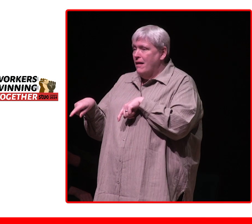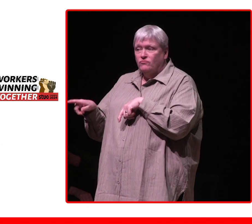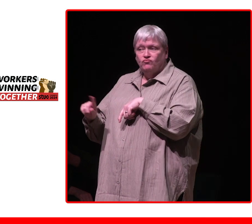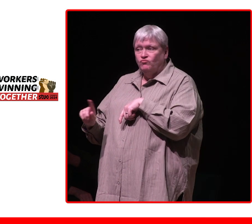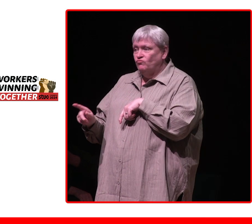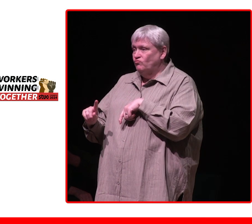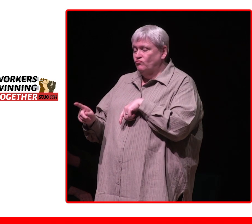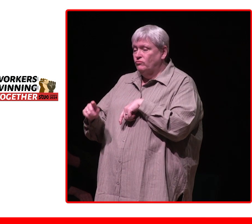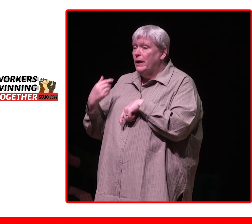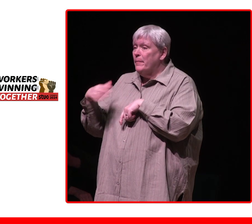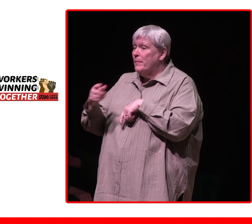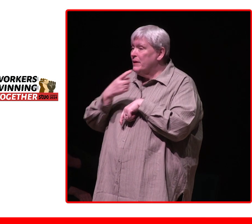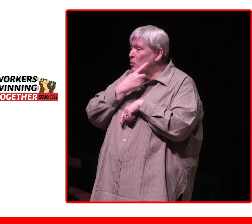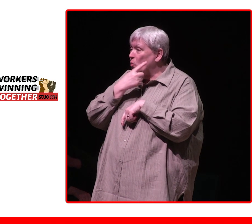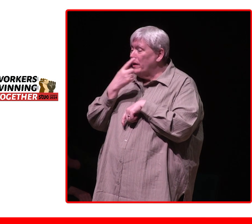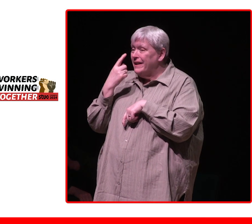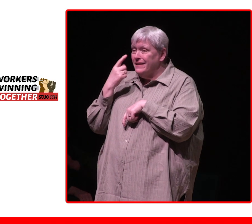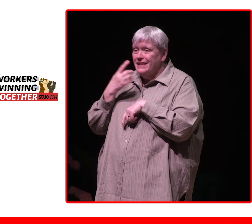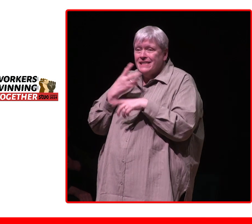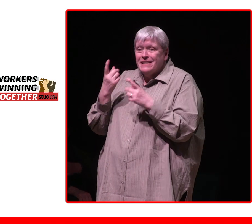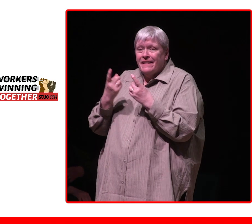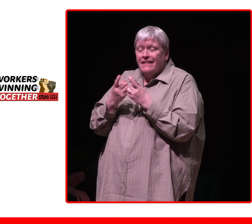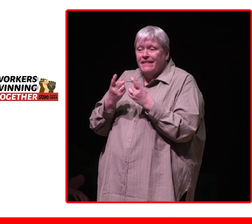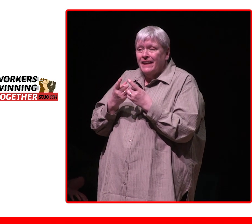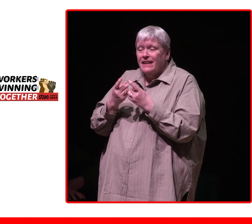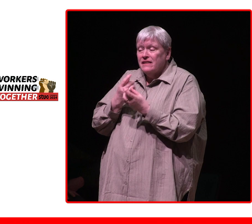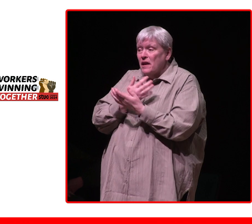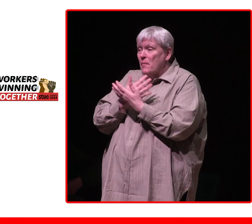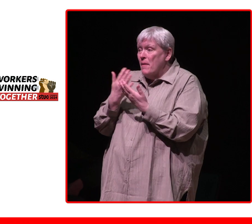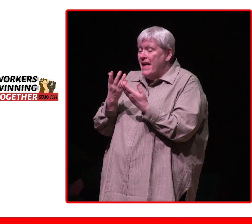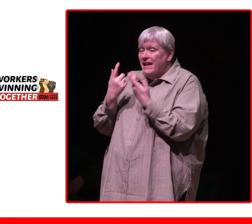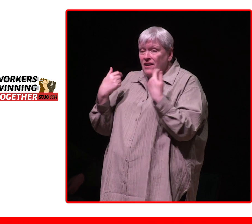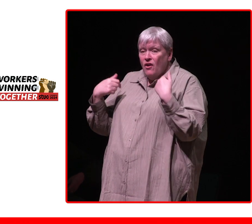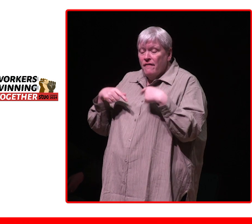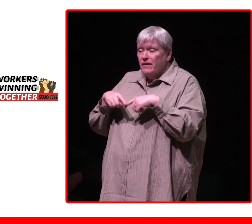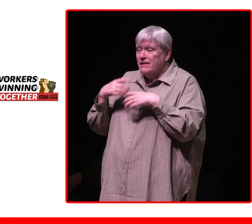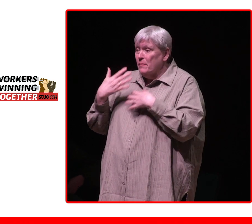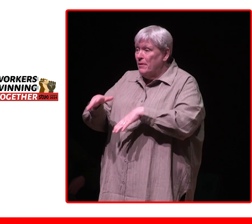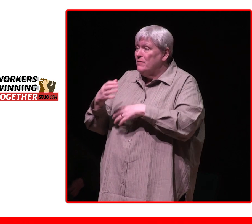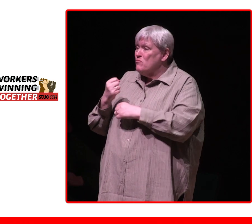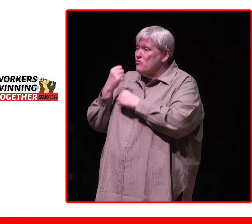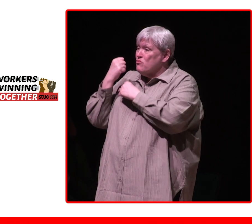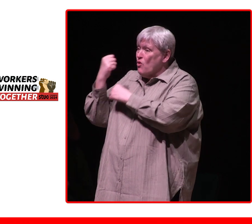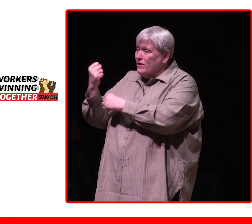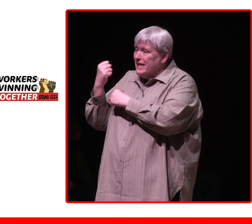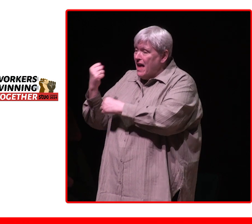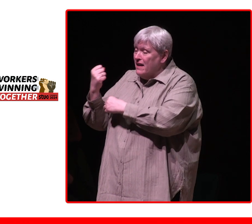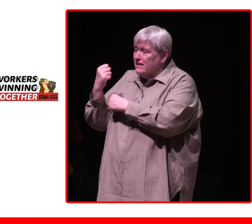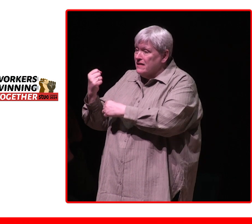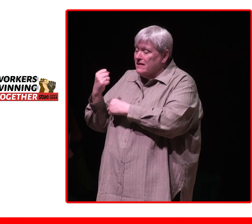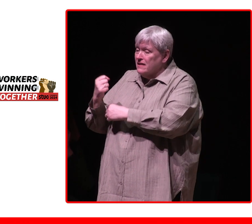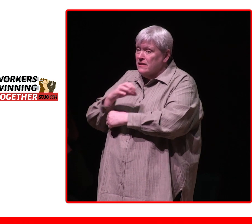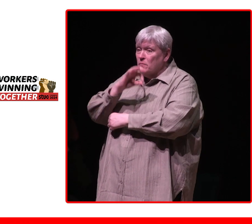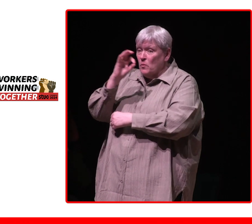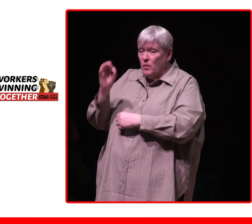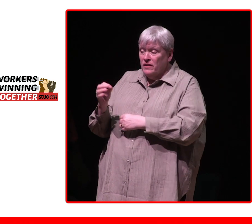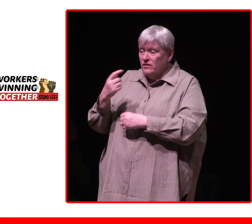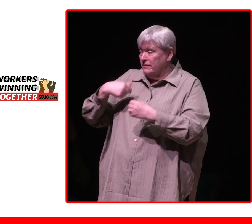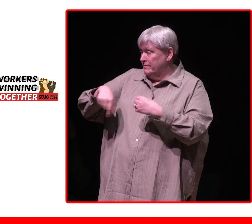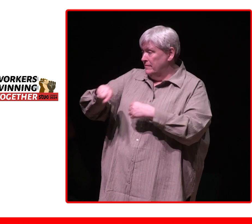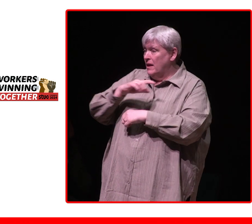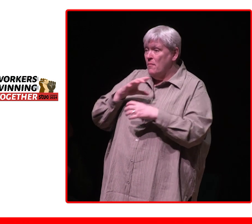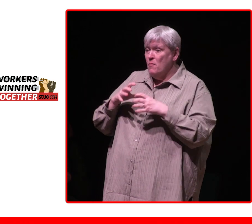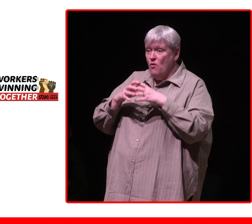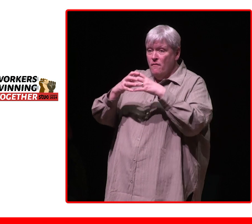We've witnessed these things, and many of us have protested. And the question is, as a trade union